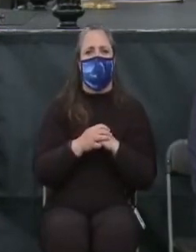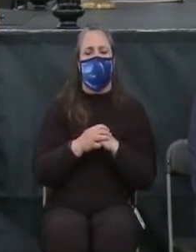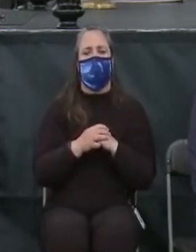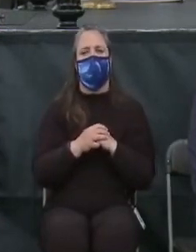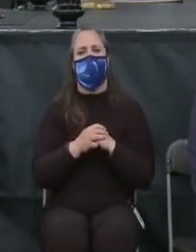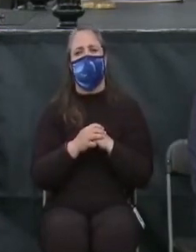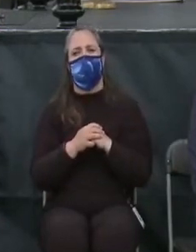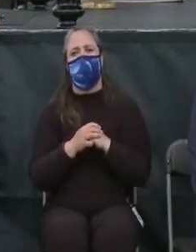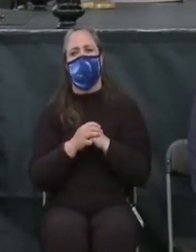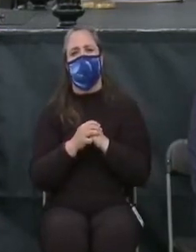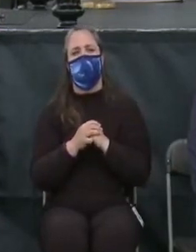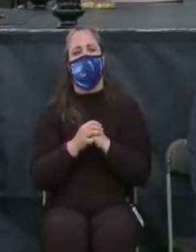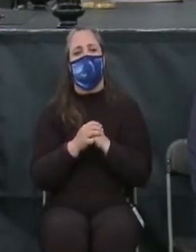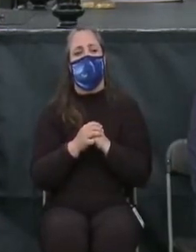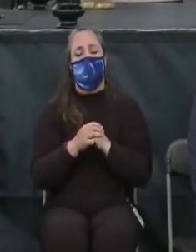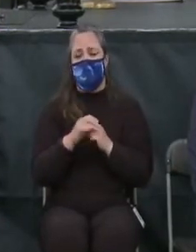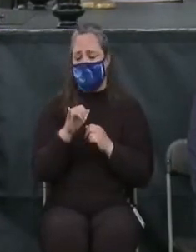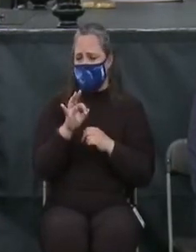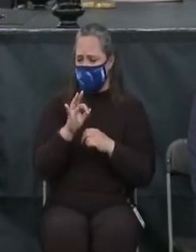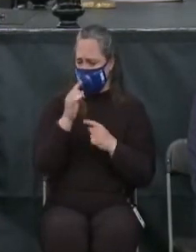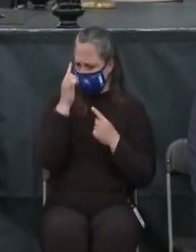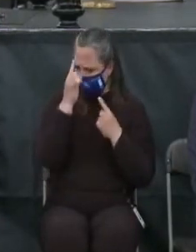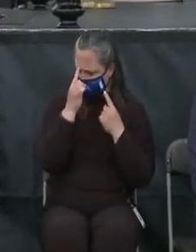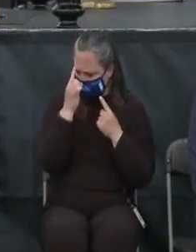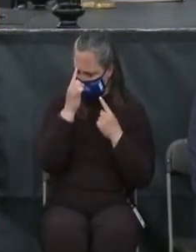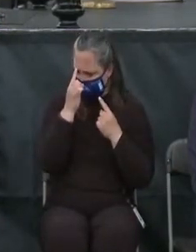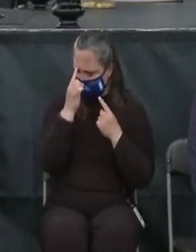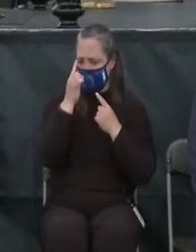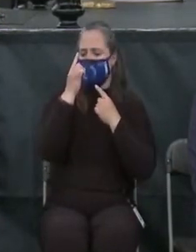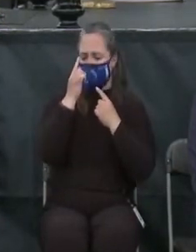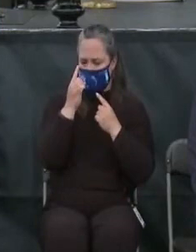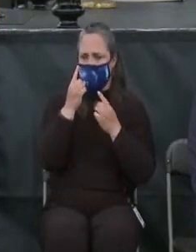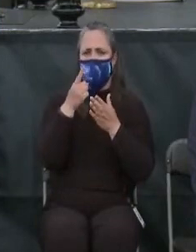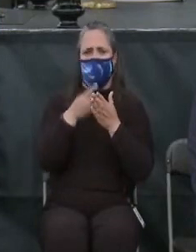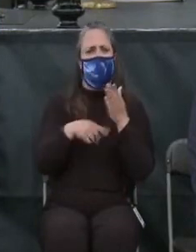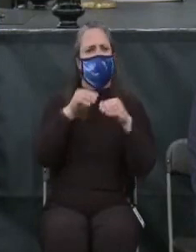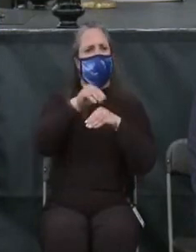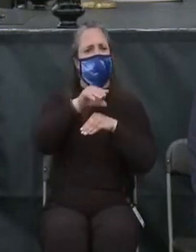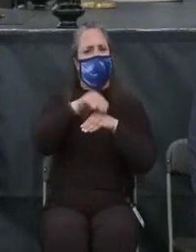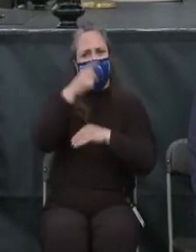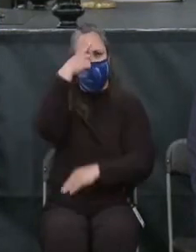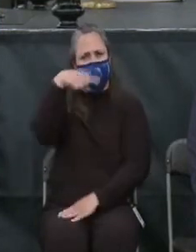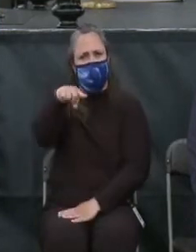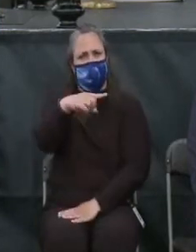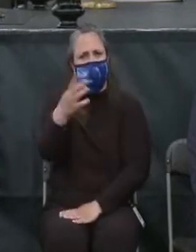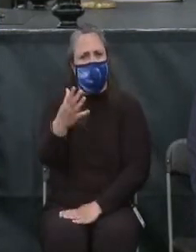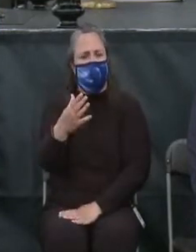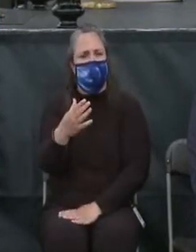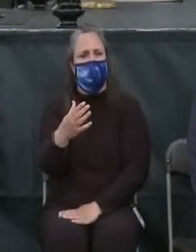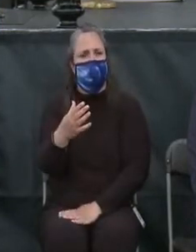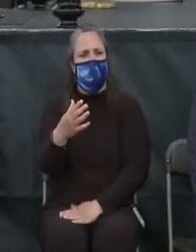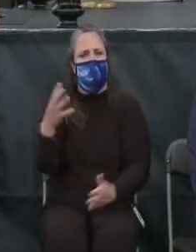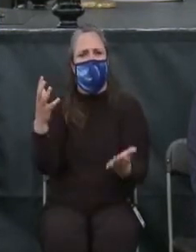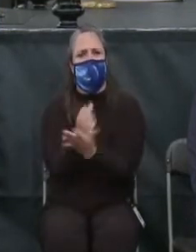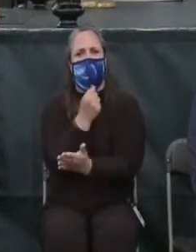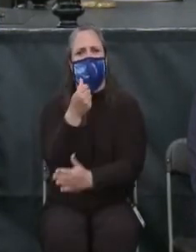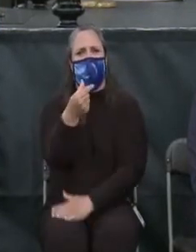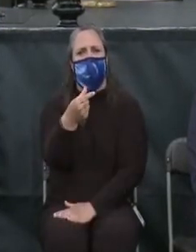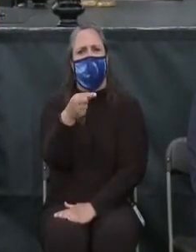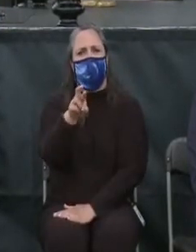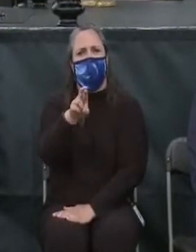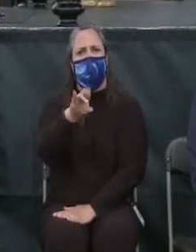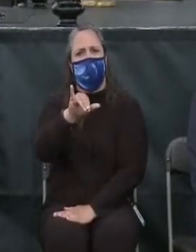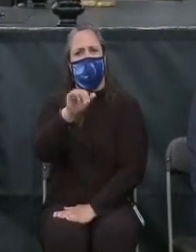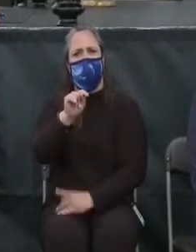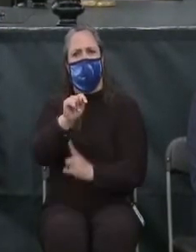couple of times. But if I had to leave you with some words of advice, is this: have grit, push